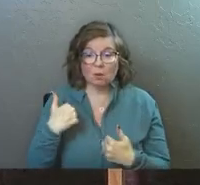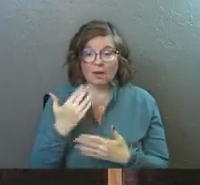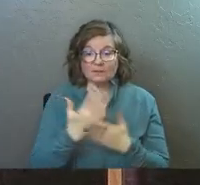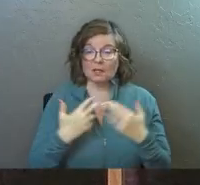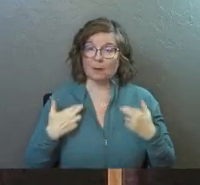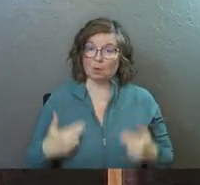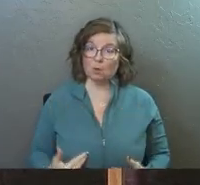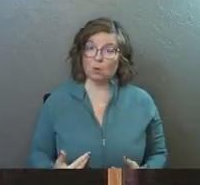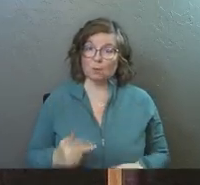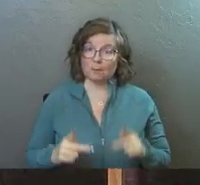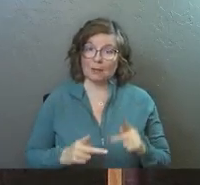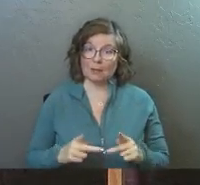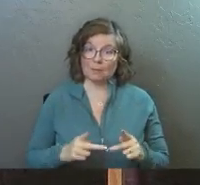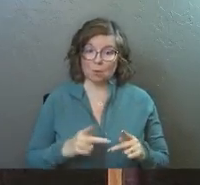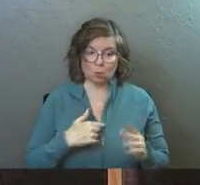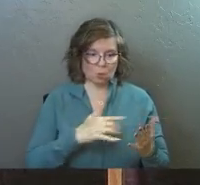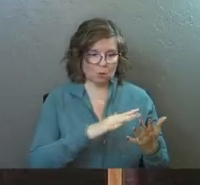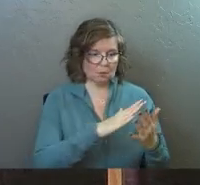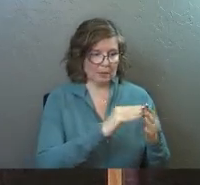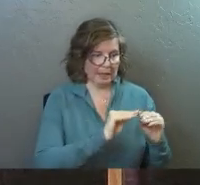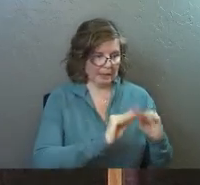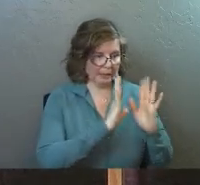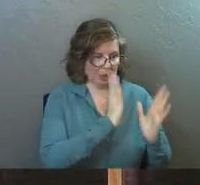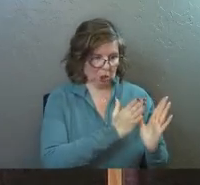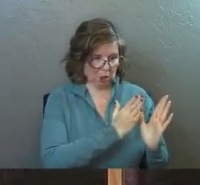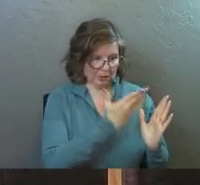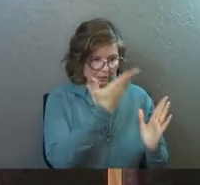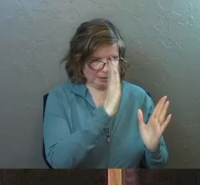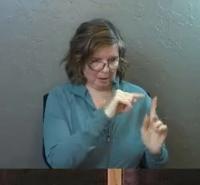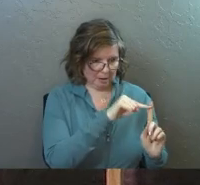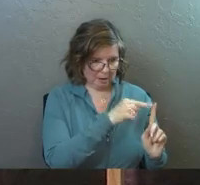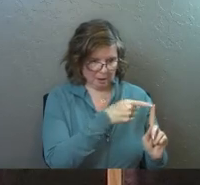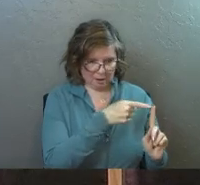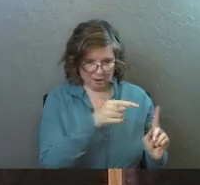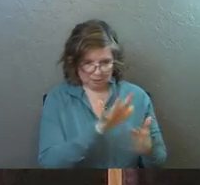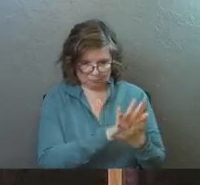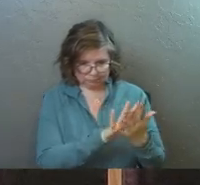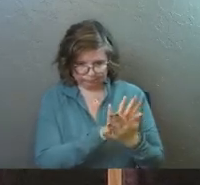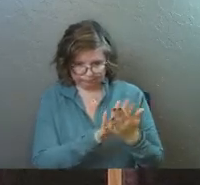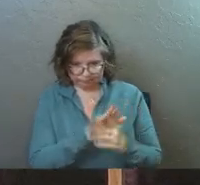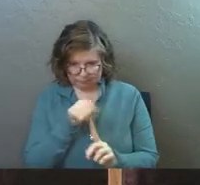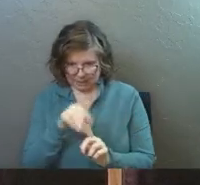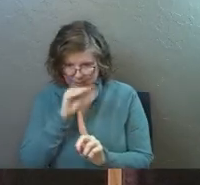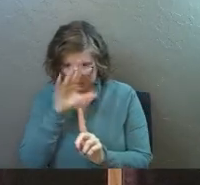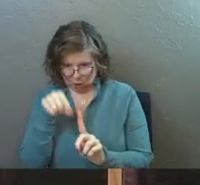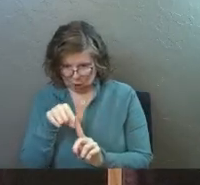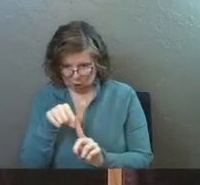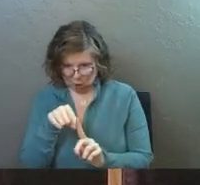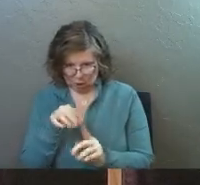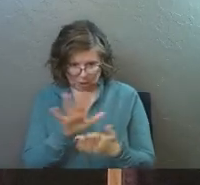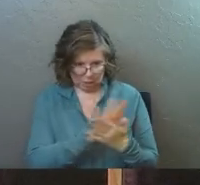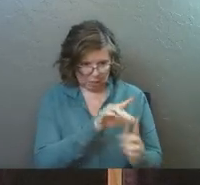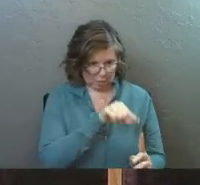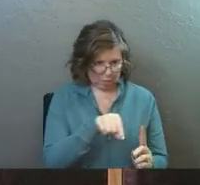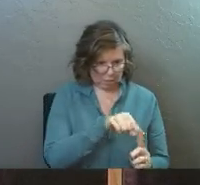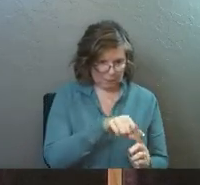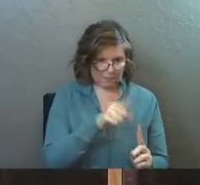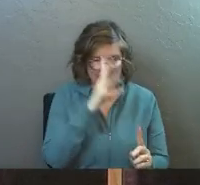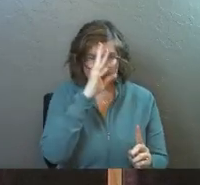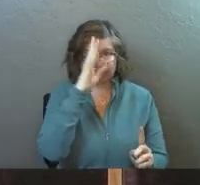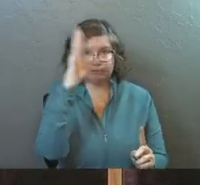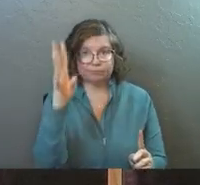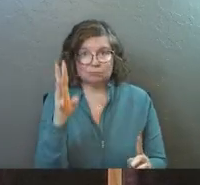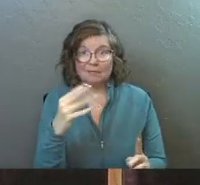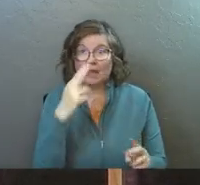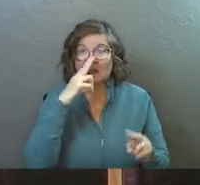some human beings that are filling in a whole lot of missing frames about the life of Jesus. And they're using their holy imagination. And as fun as that